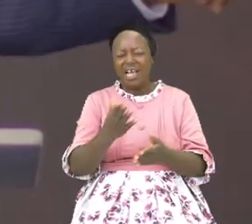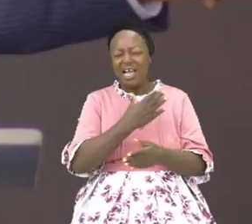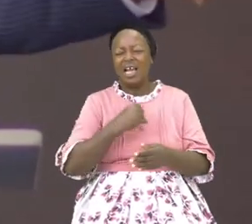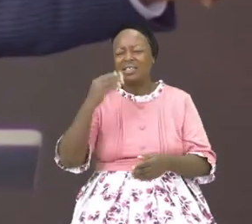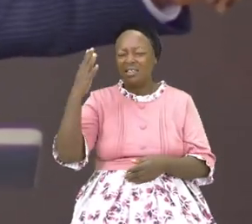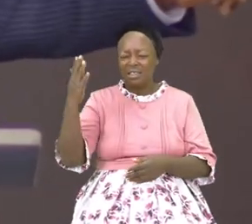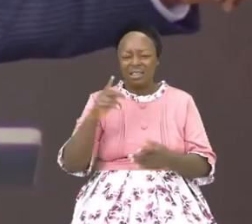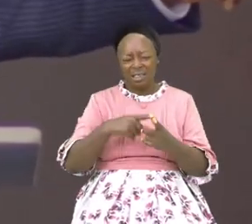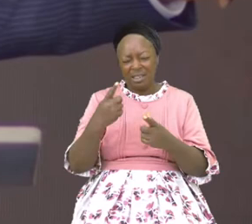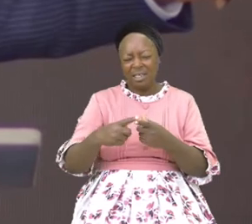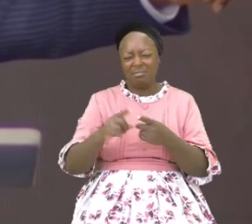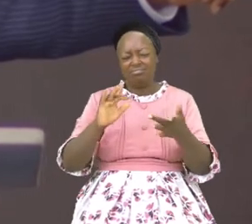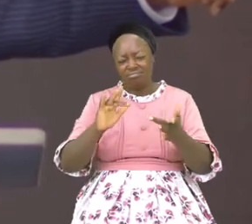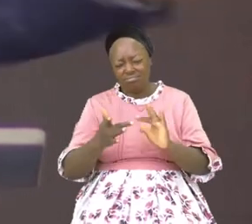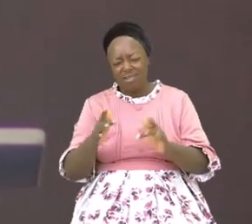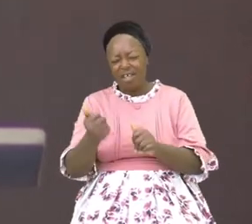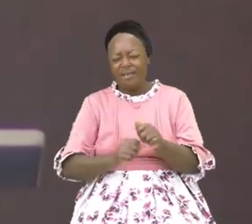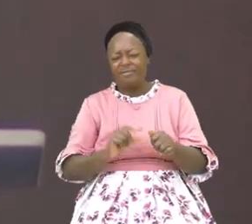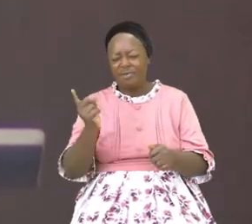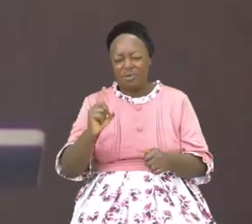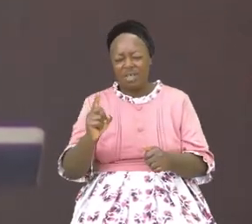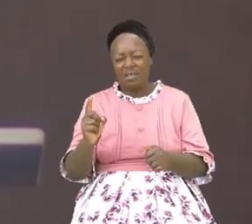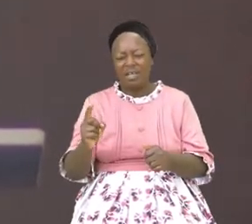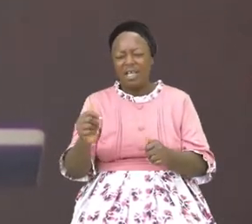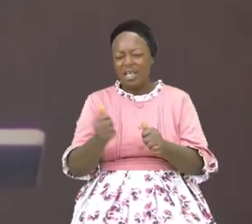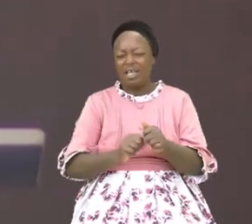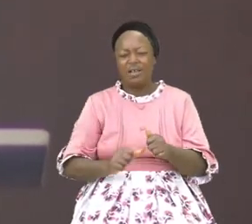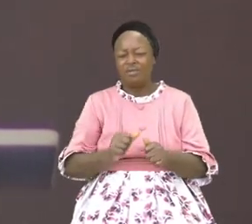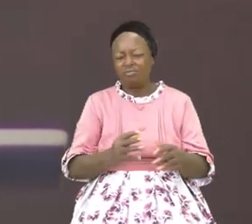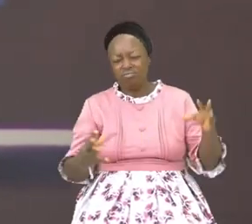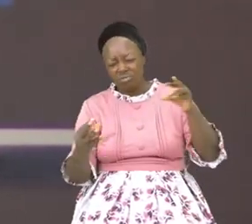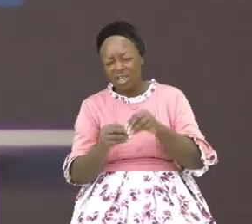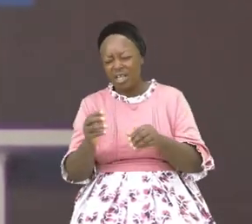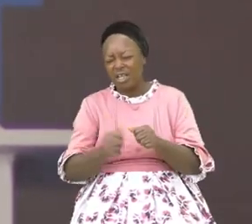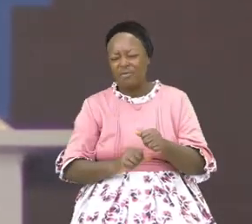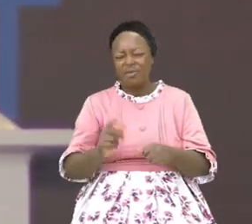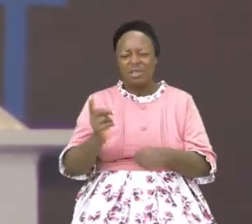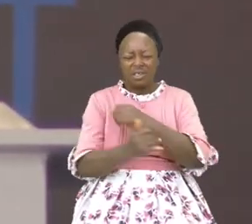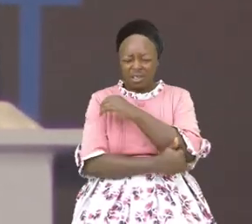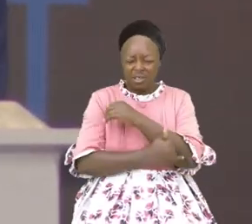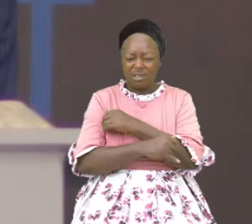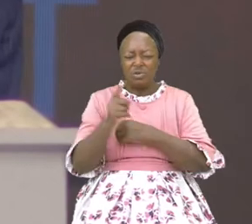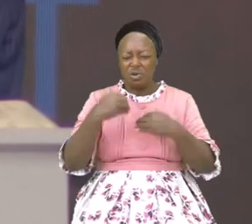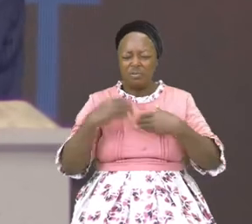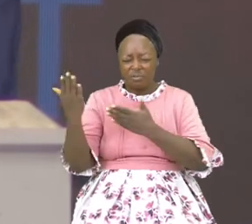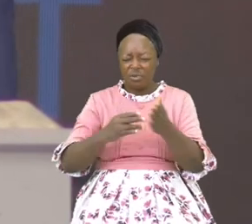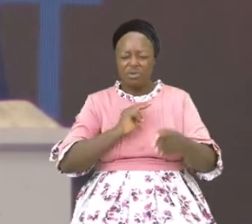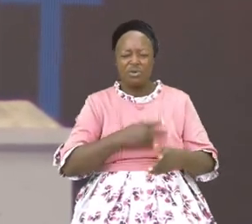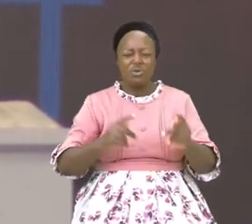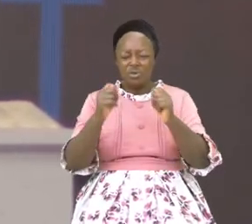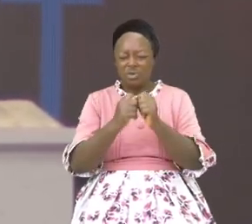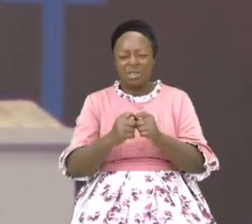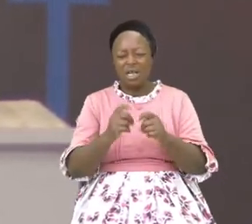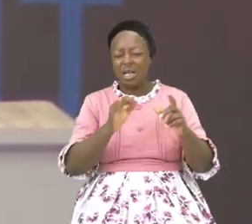then online everywhere. Every congregation, every country, every continent, you brought us together. I